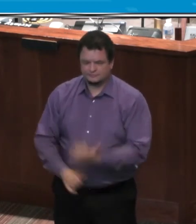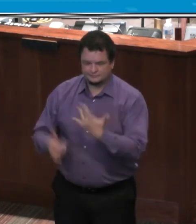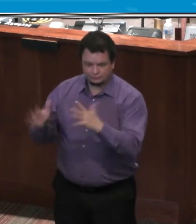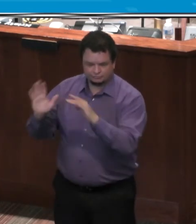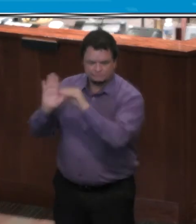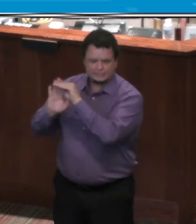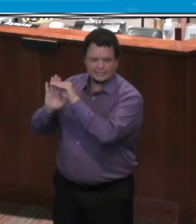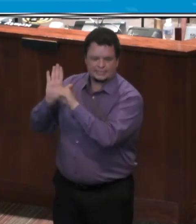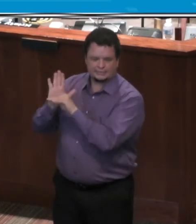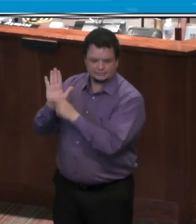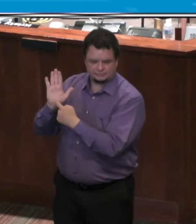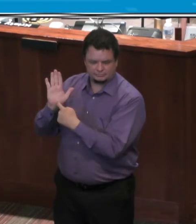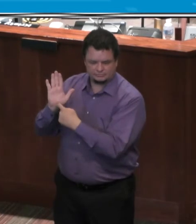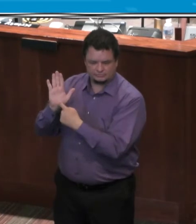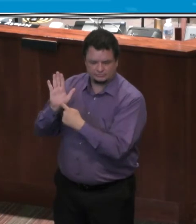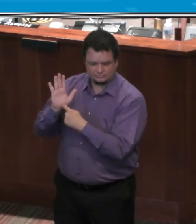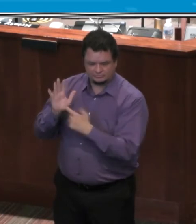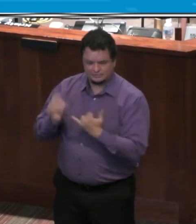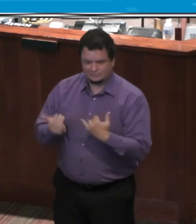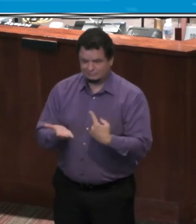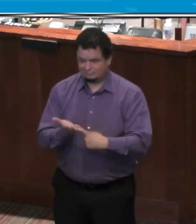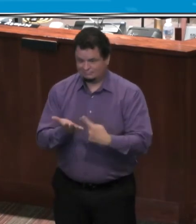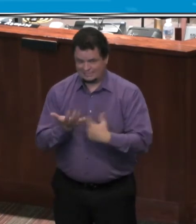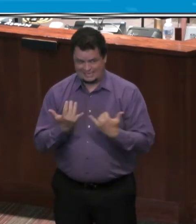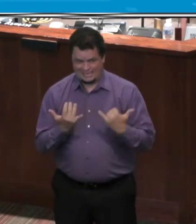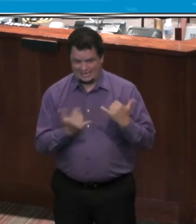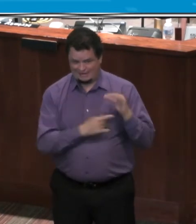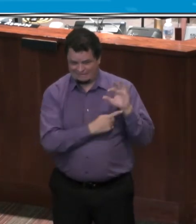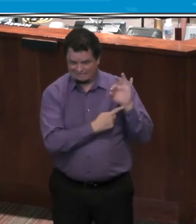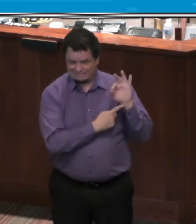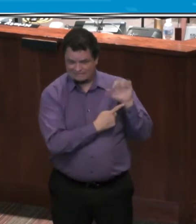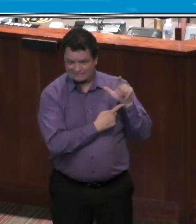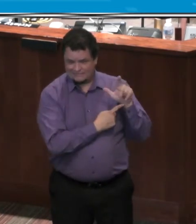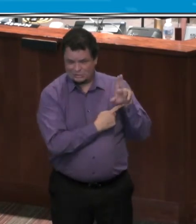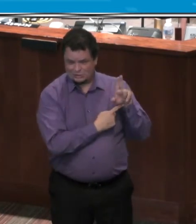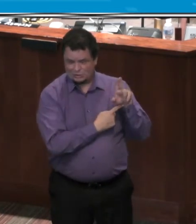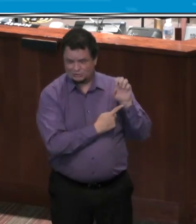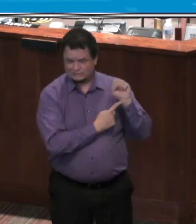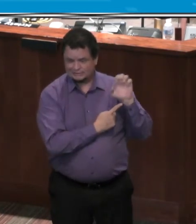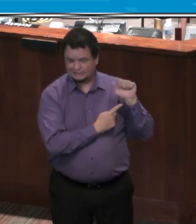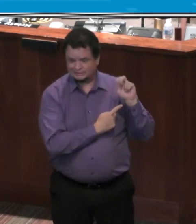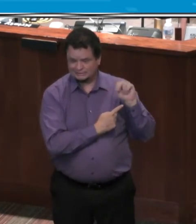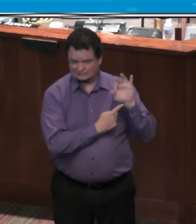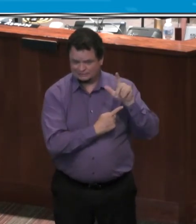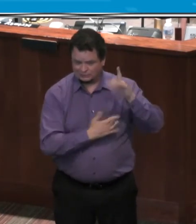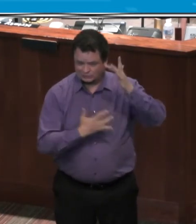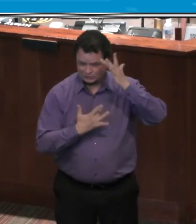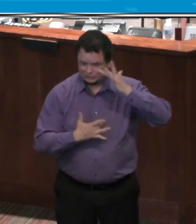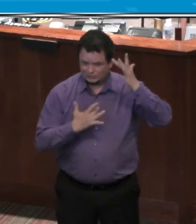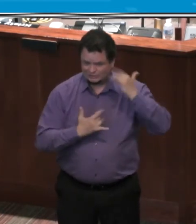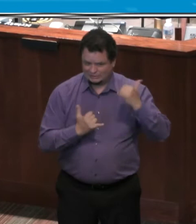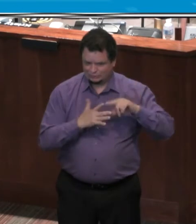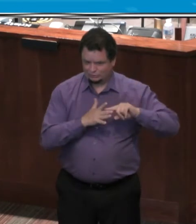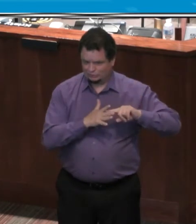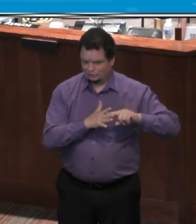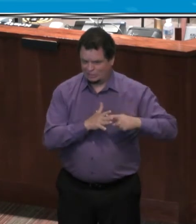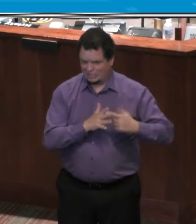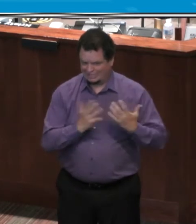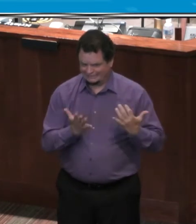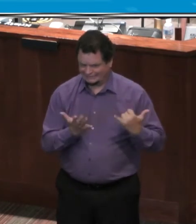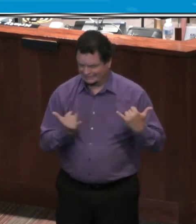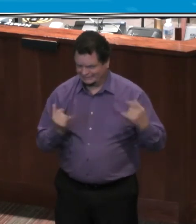to be here soon, and wanted to just plant some seeds about that because we will need